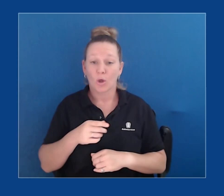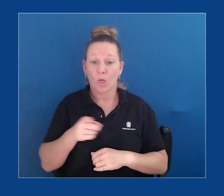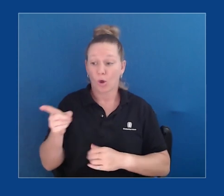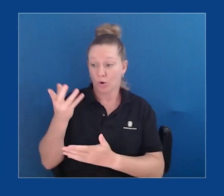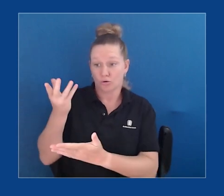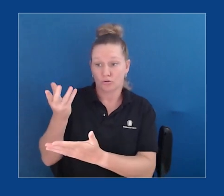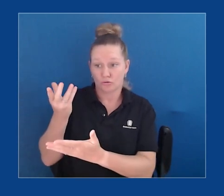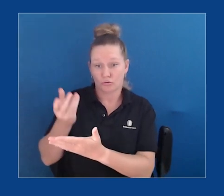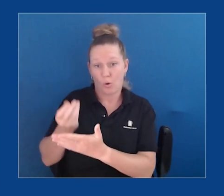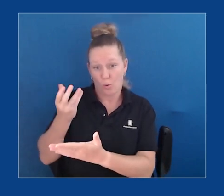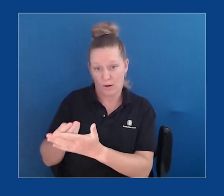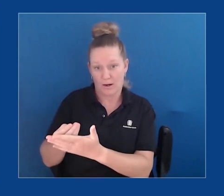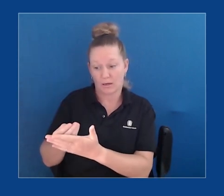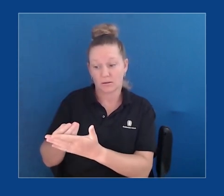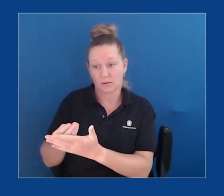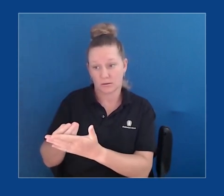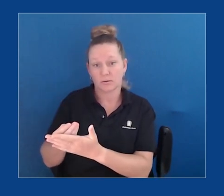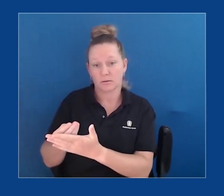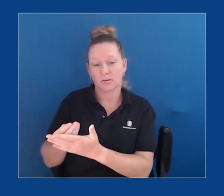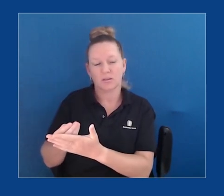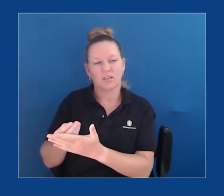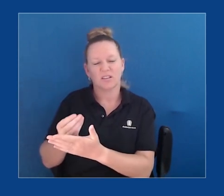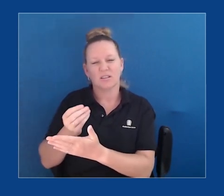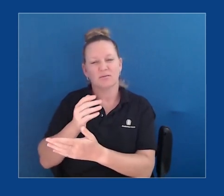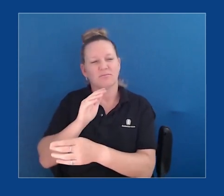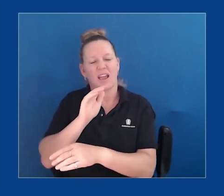accessed by external parties